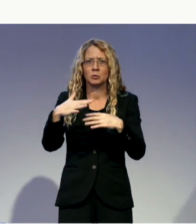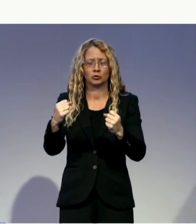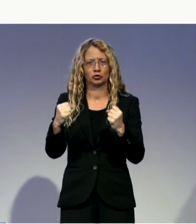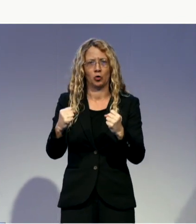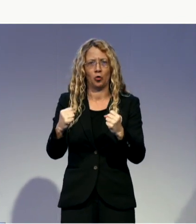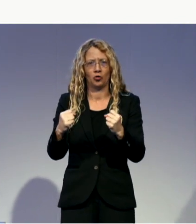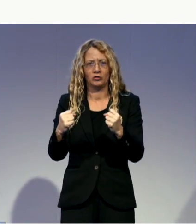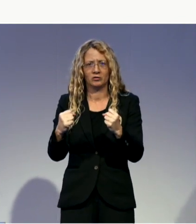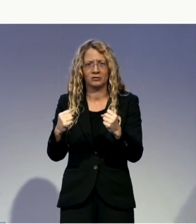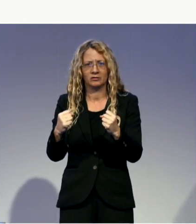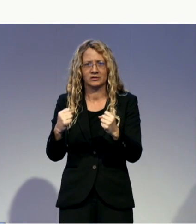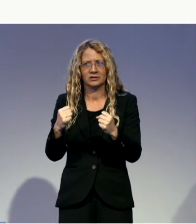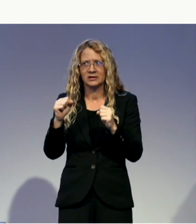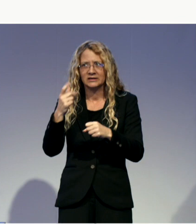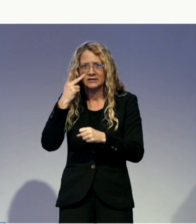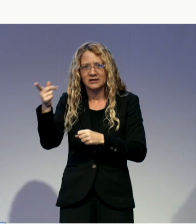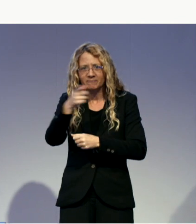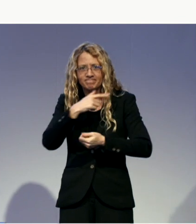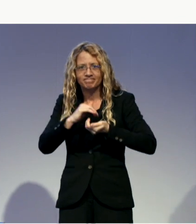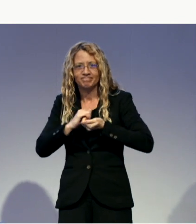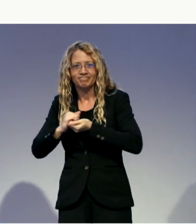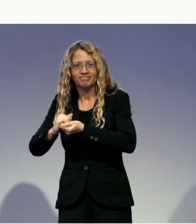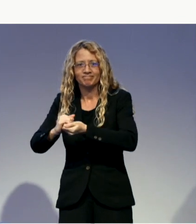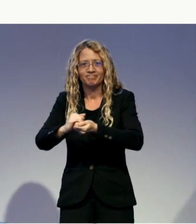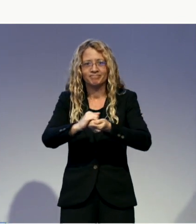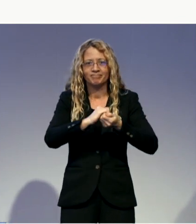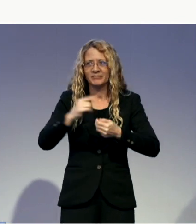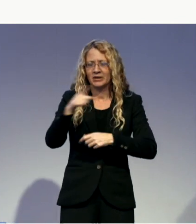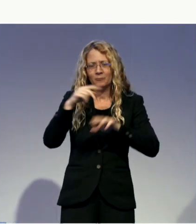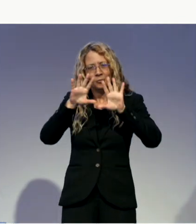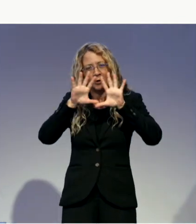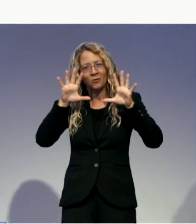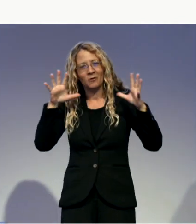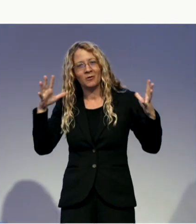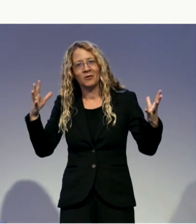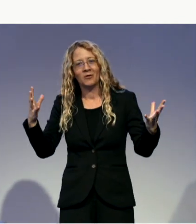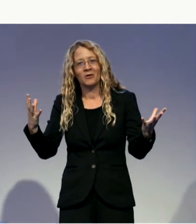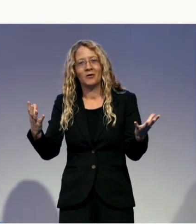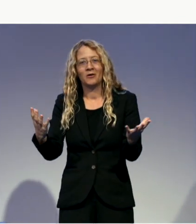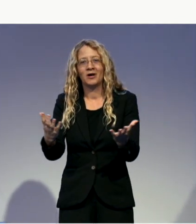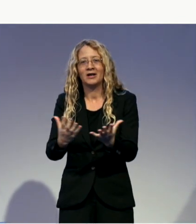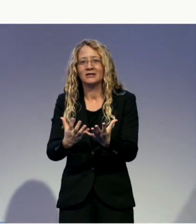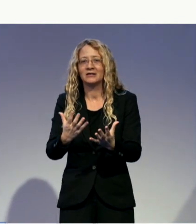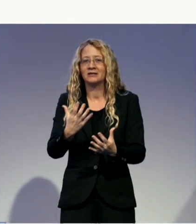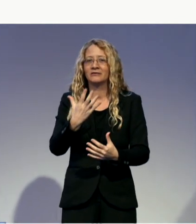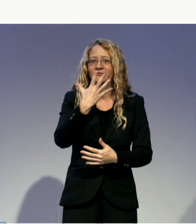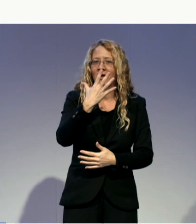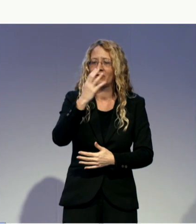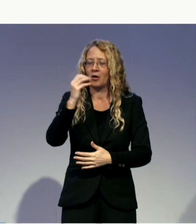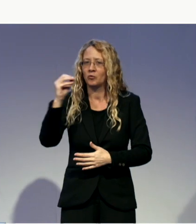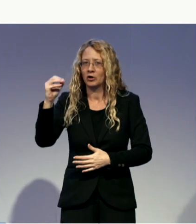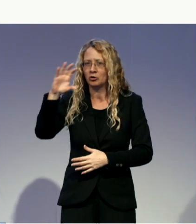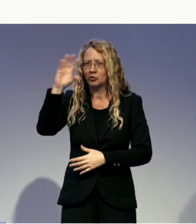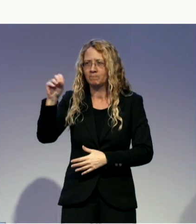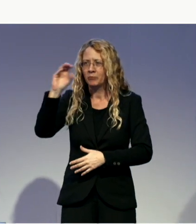together we can find from all over the world those 500 guys with the signature, but